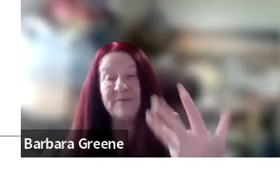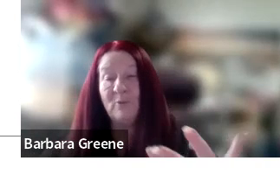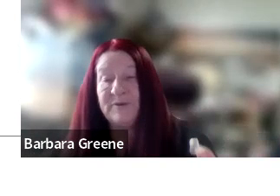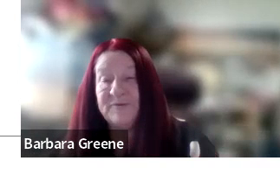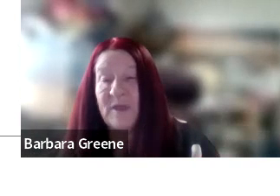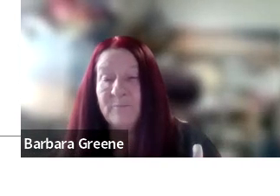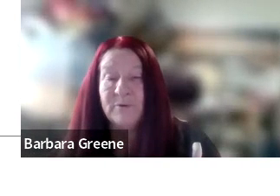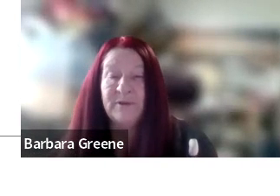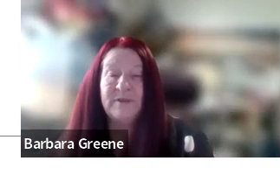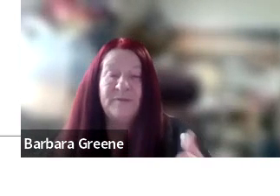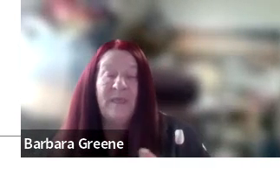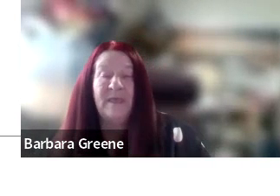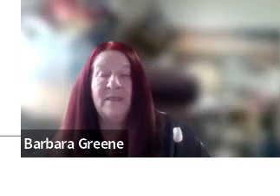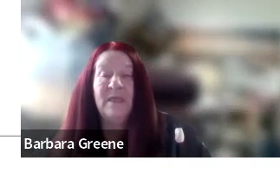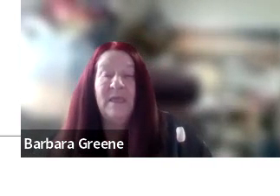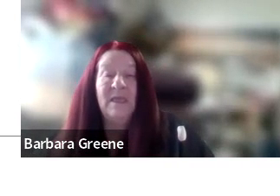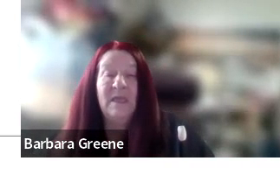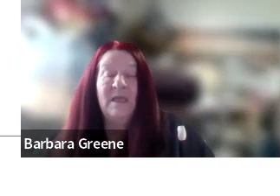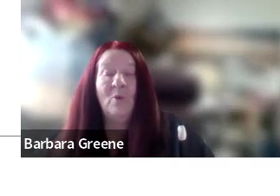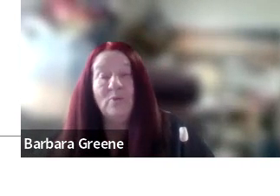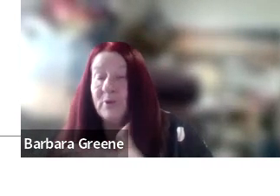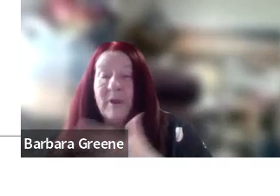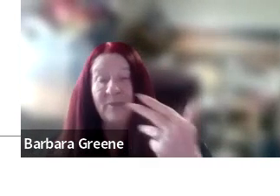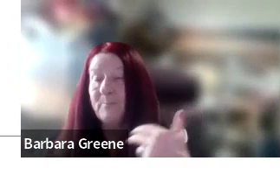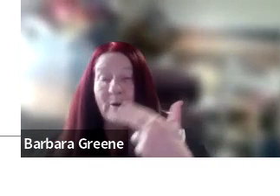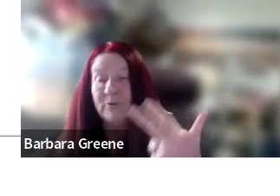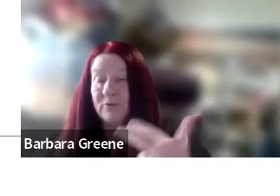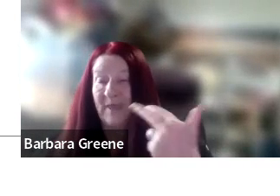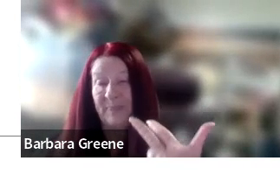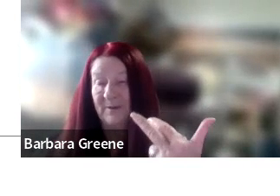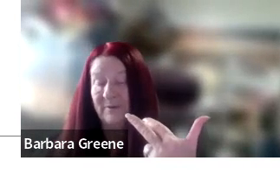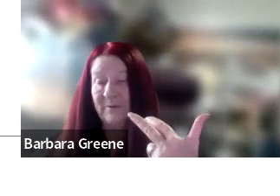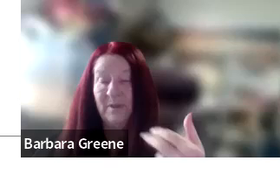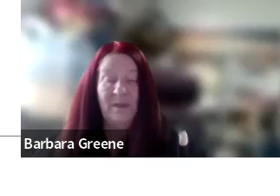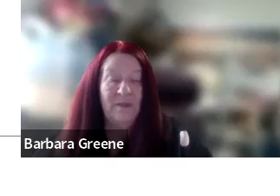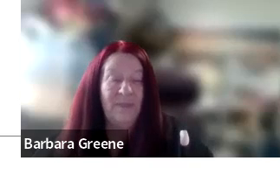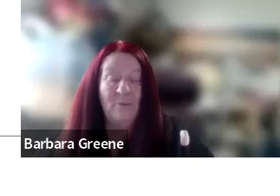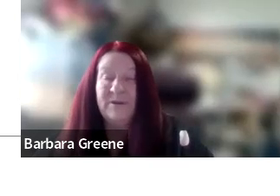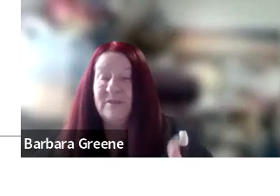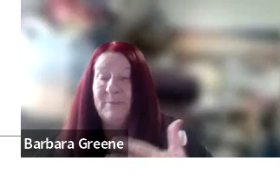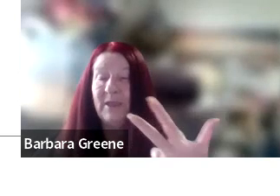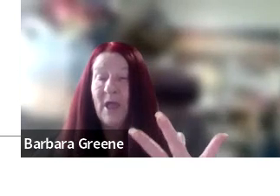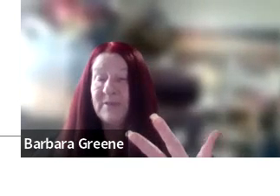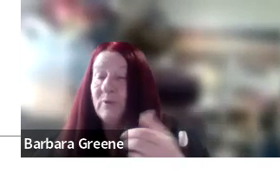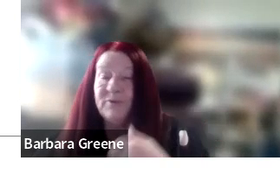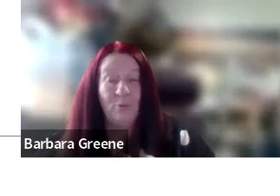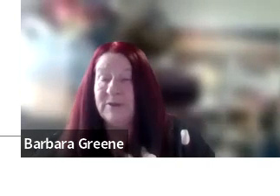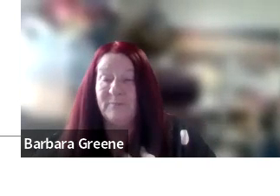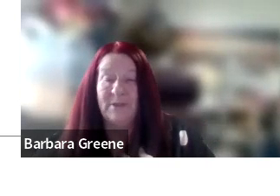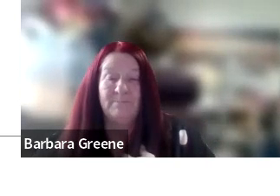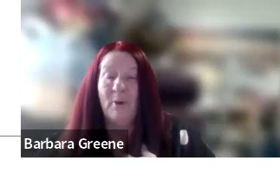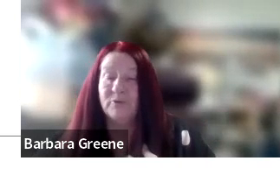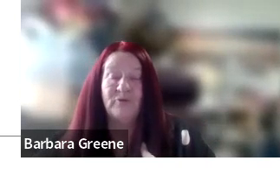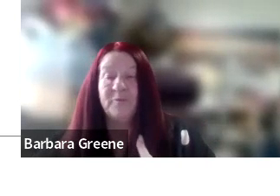of the things that we discovered is that there are other partners out there that we need to be in contact.